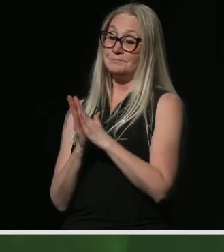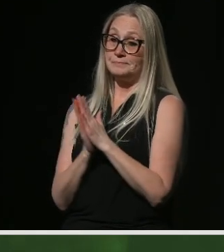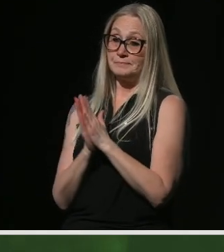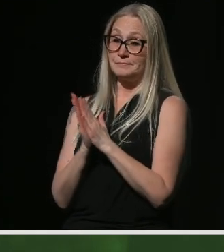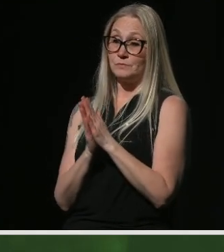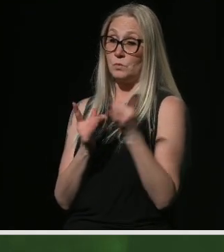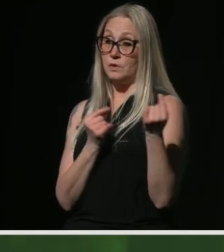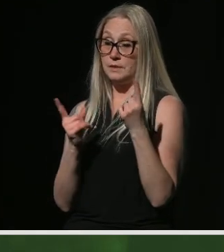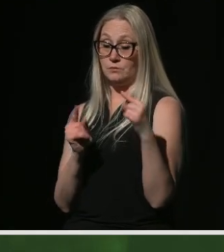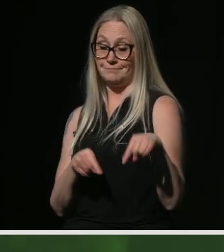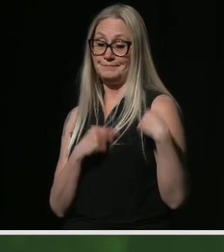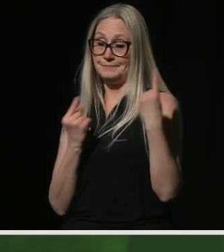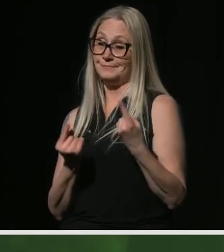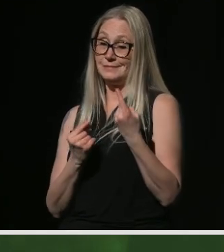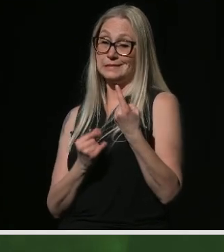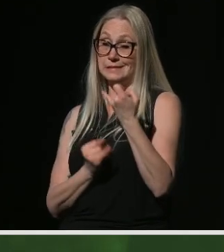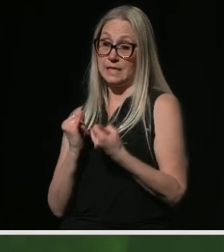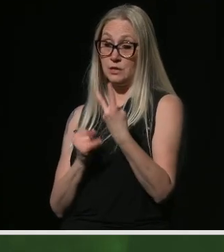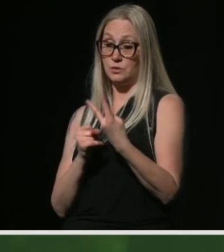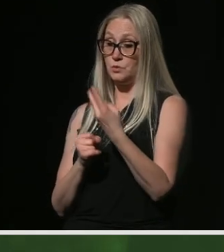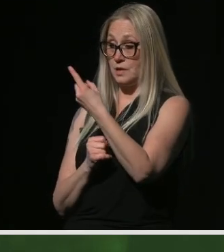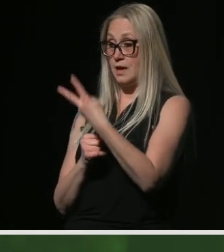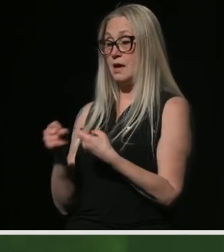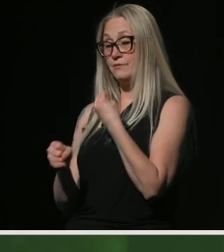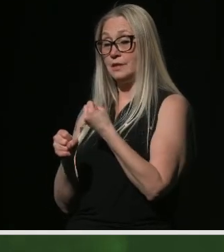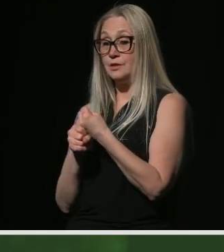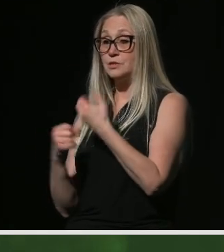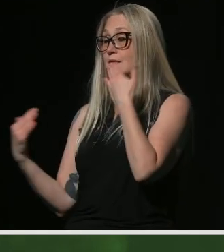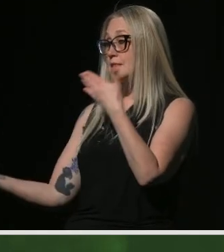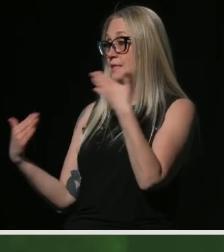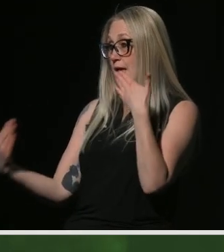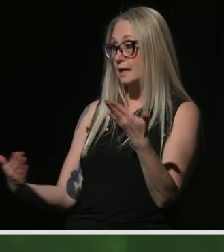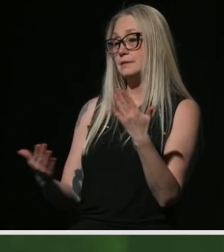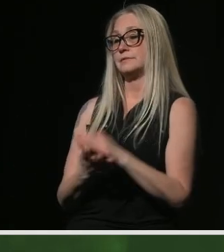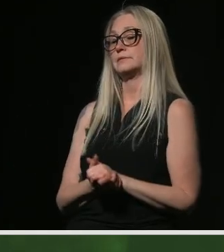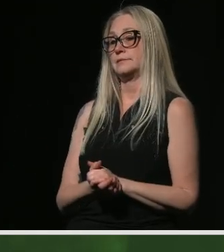2.5 years and can't wait for what the future brings. Thank you and love your questions. Well done.